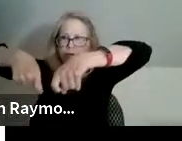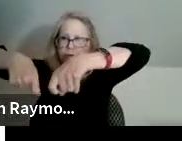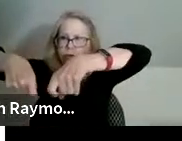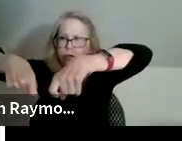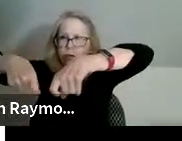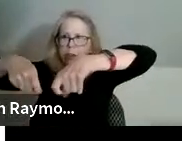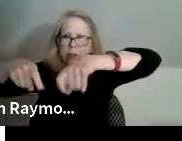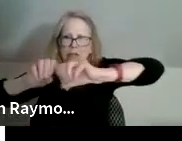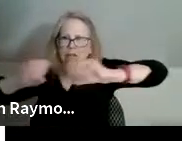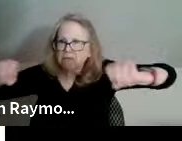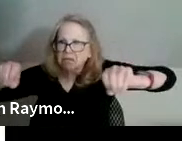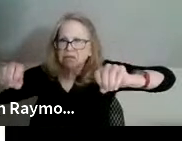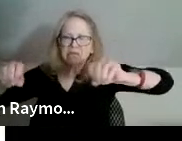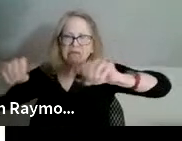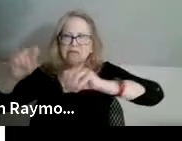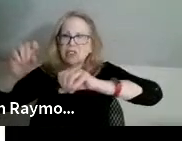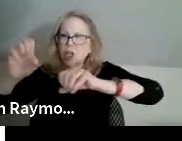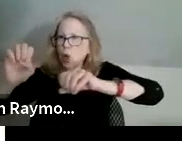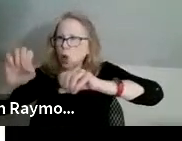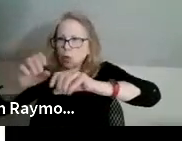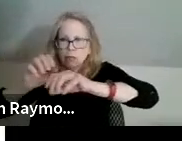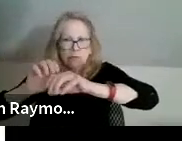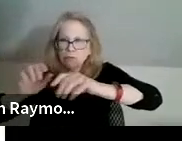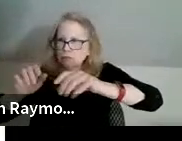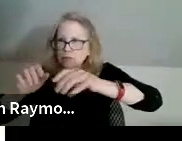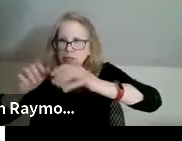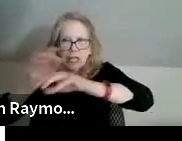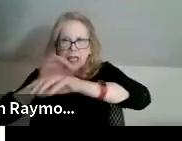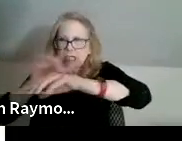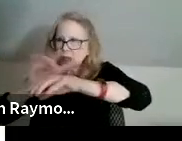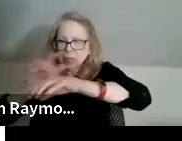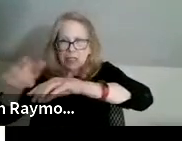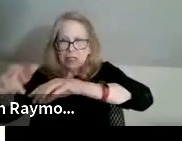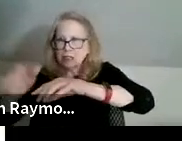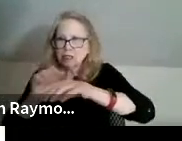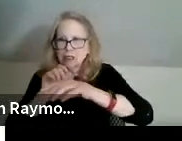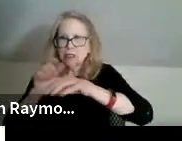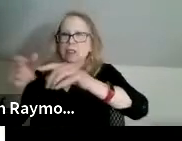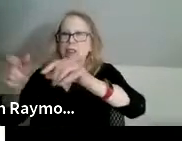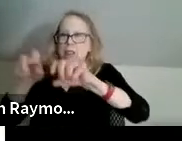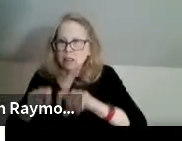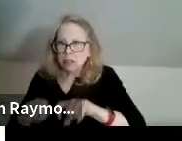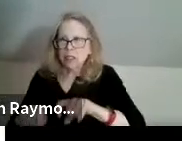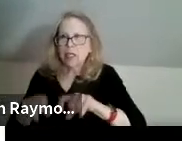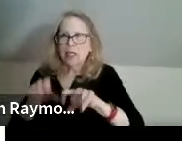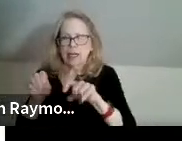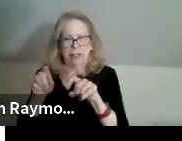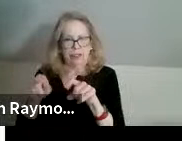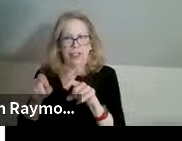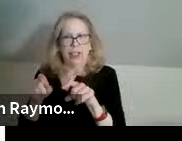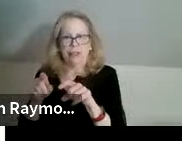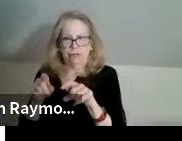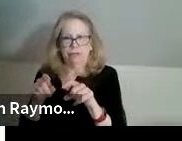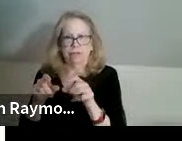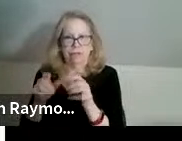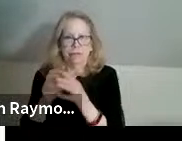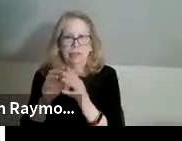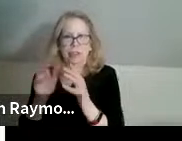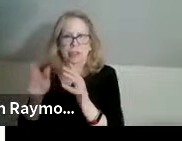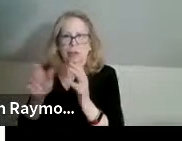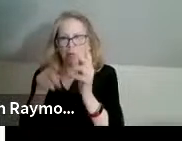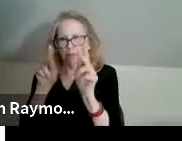knee and toe clearance, which means that the controls need to be located at the leading edge of the ICT because the